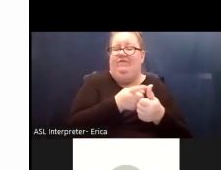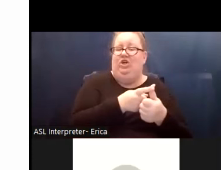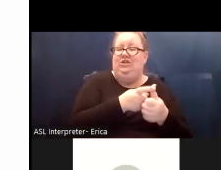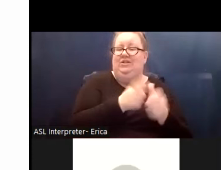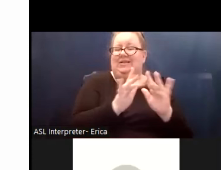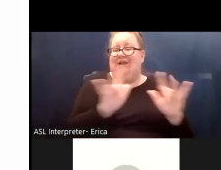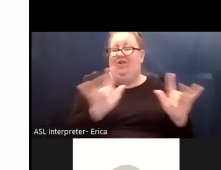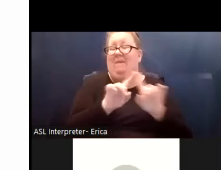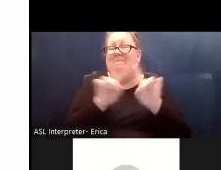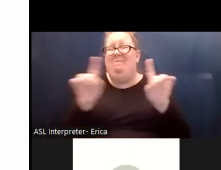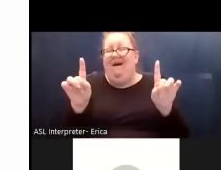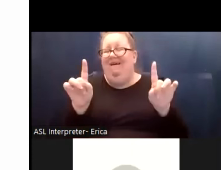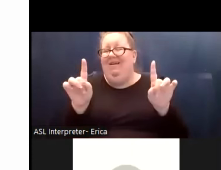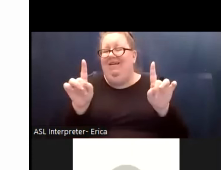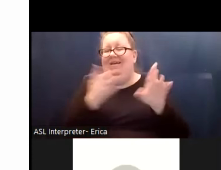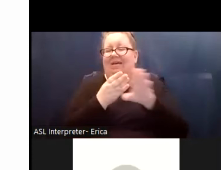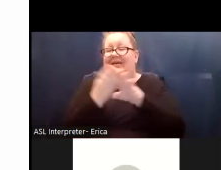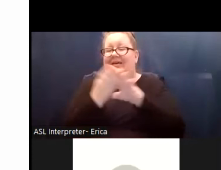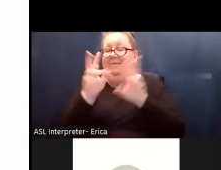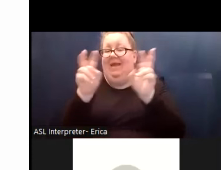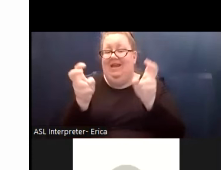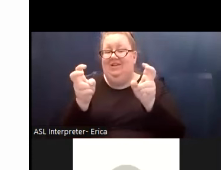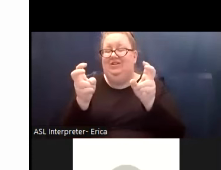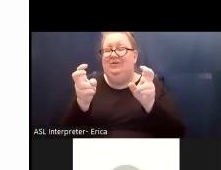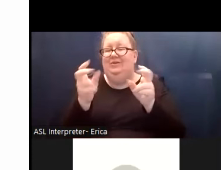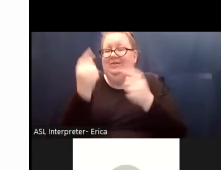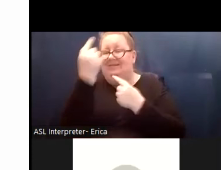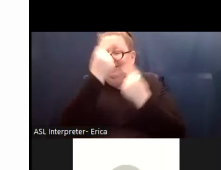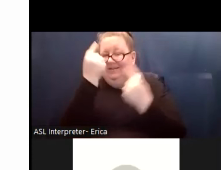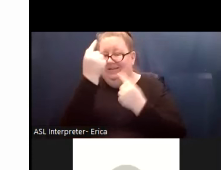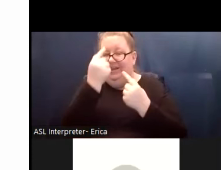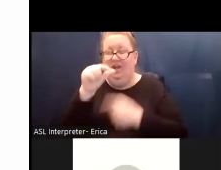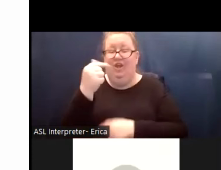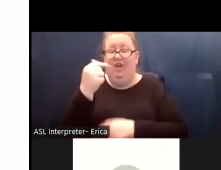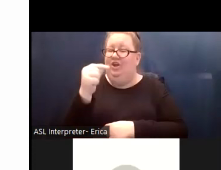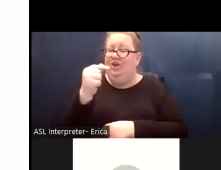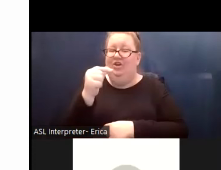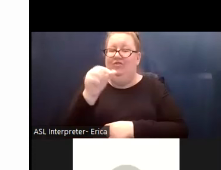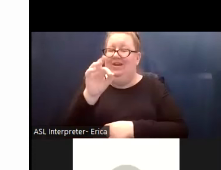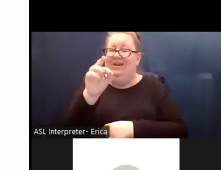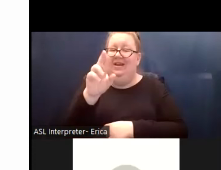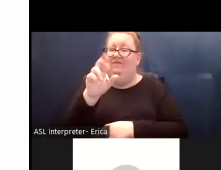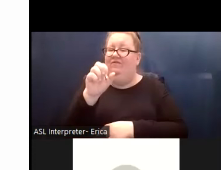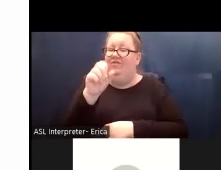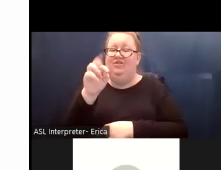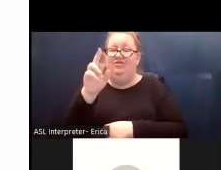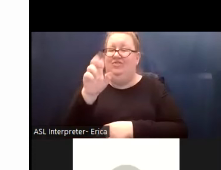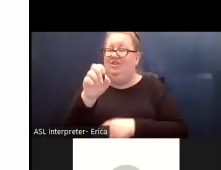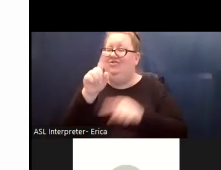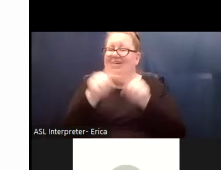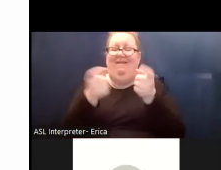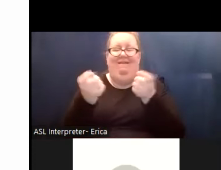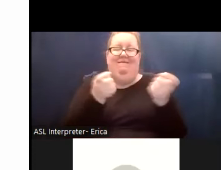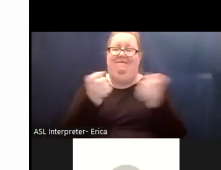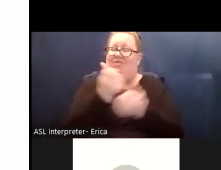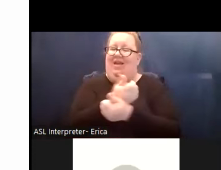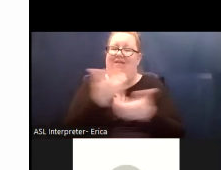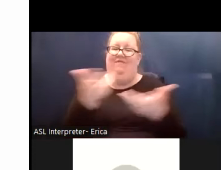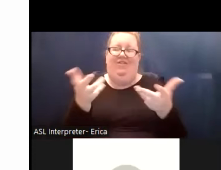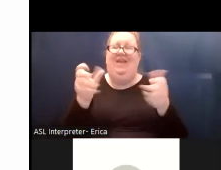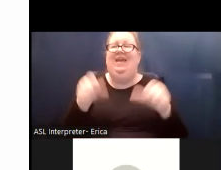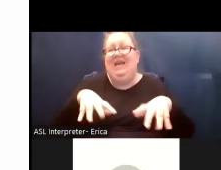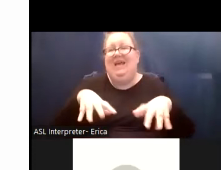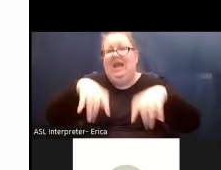However, the main issue to consider, green infrastructure cannot address everything. It can absorb some excess